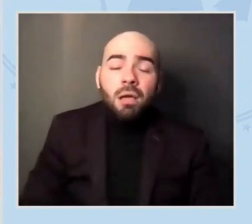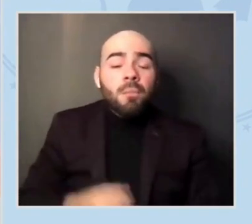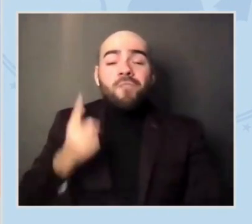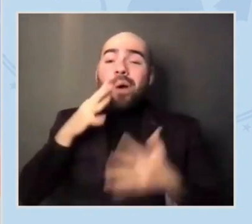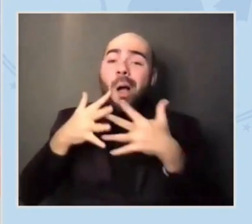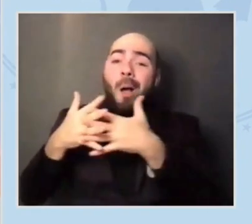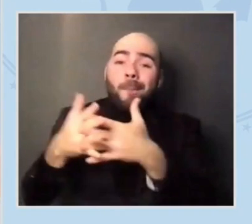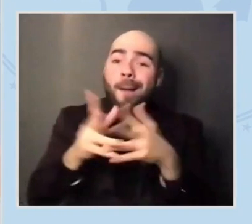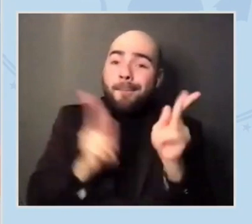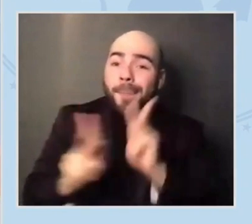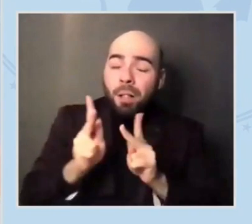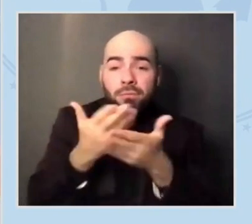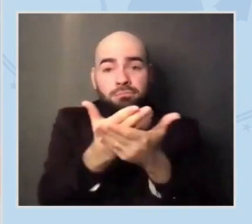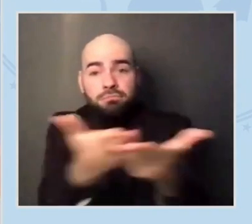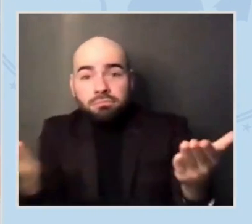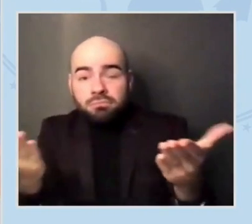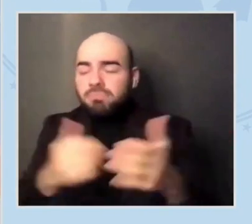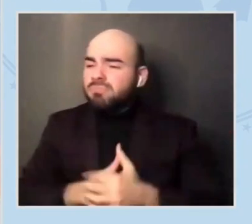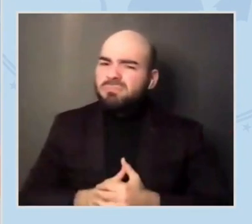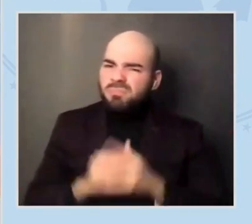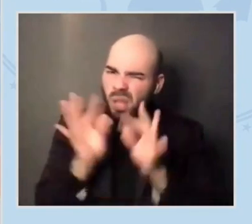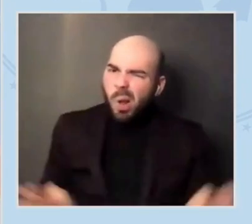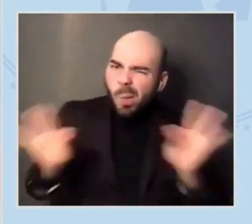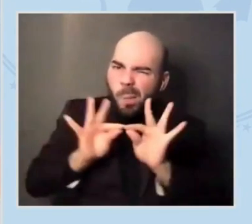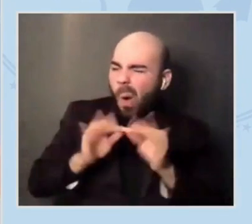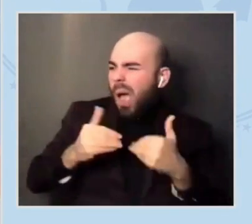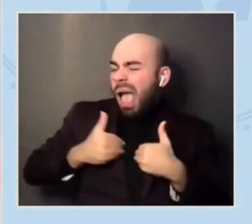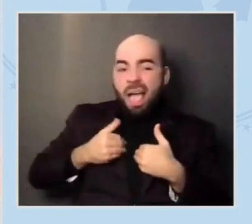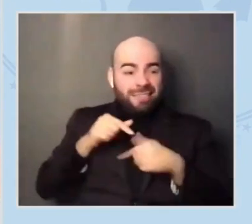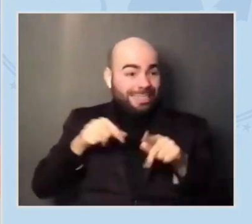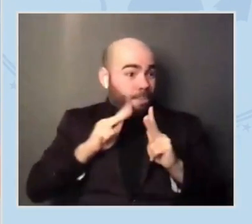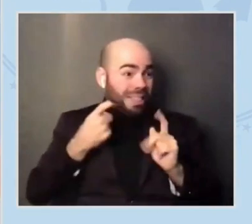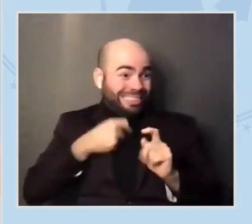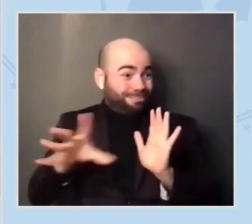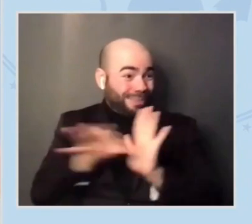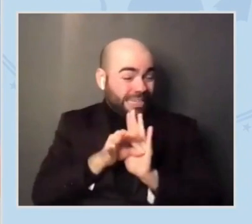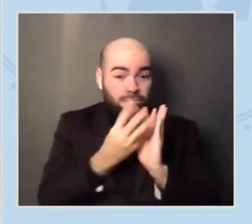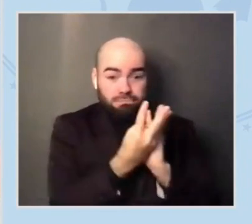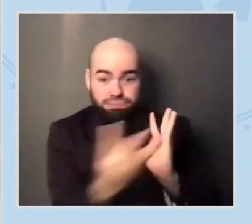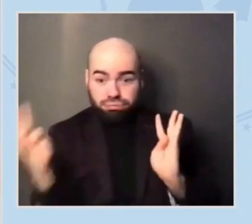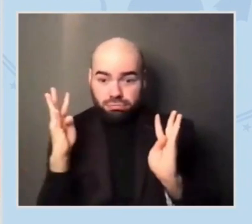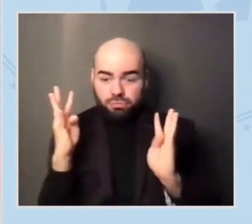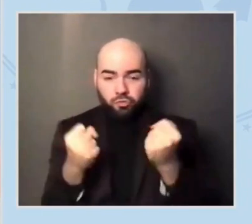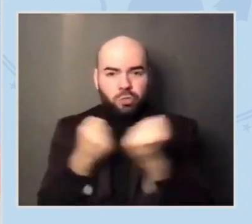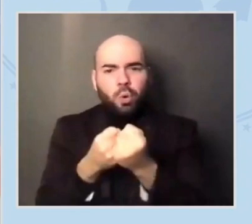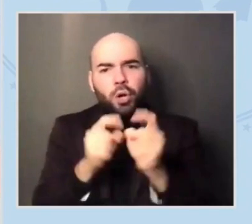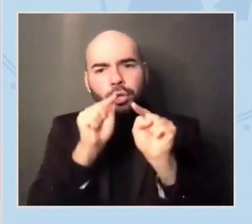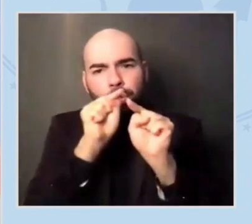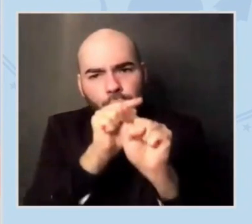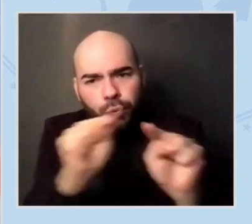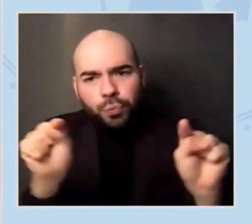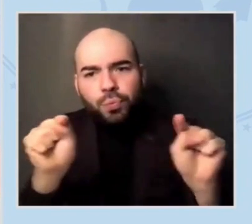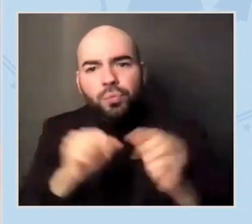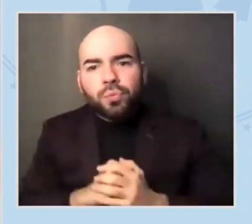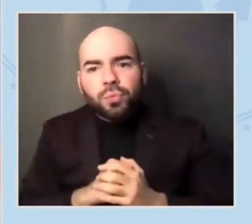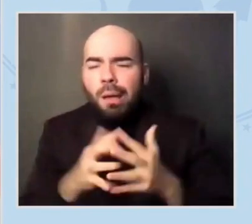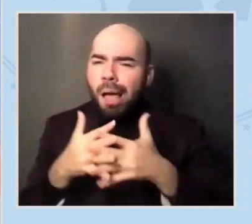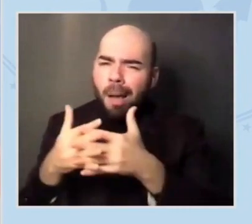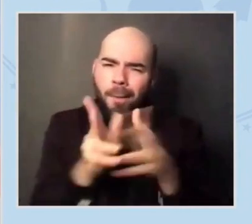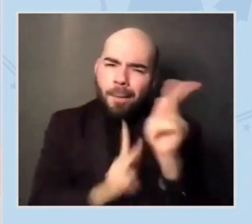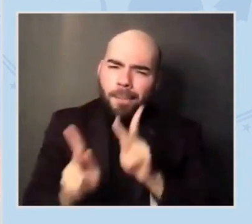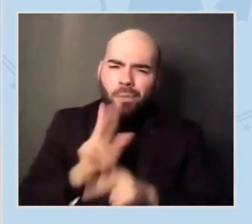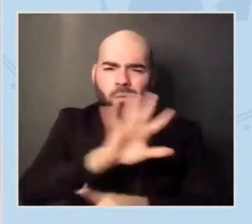families. This is family-oriented team. We got to make sure ordinary people get a chance to do well